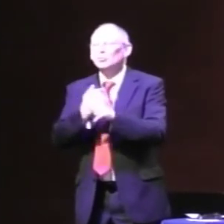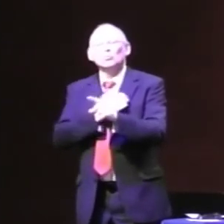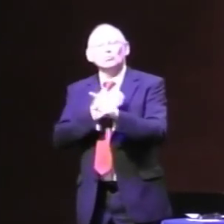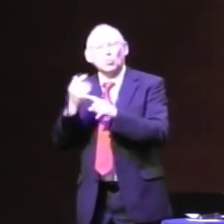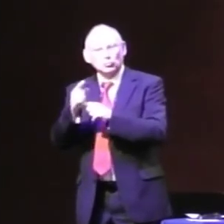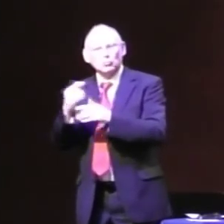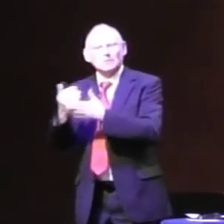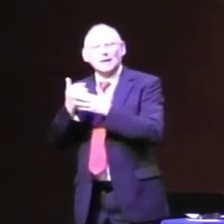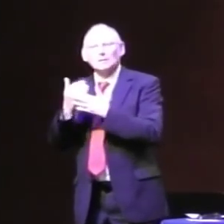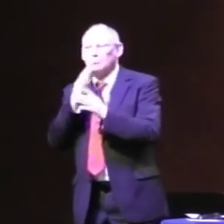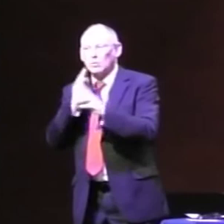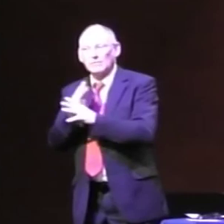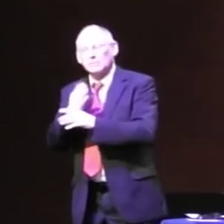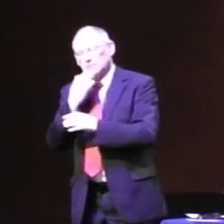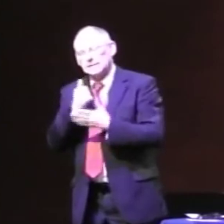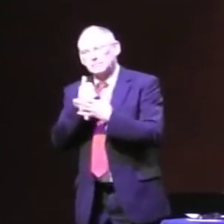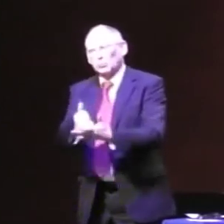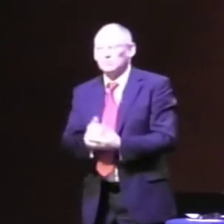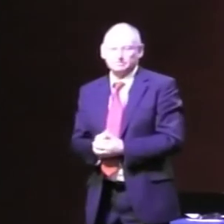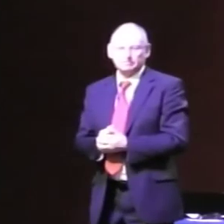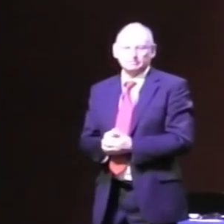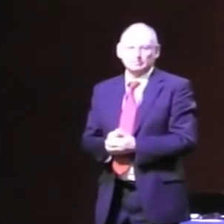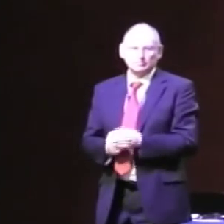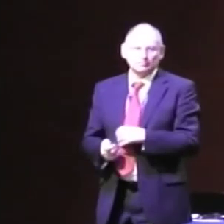private sector tenants. Please support.